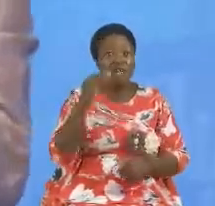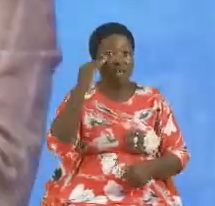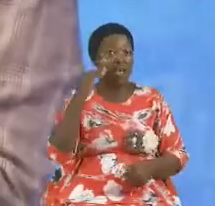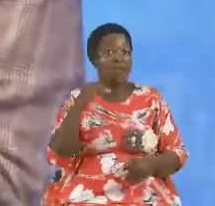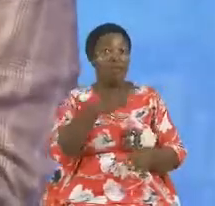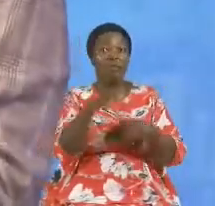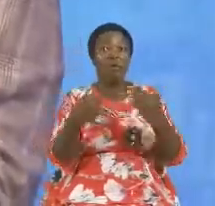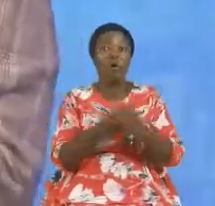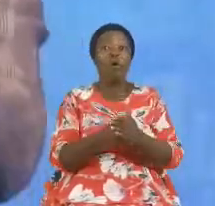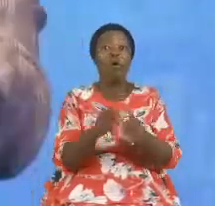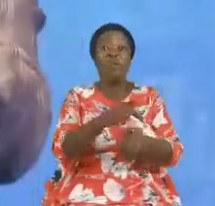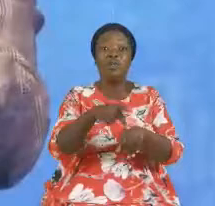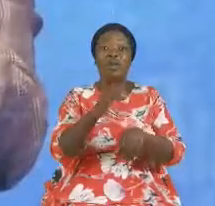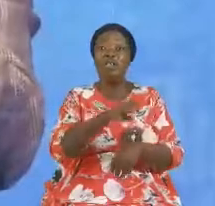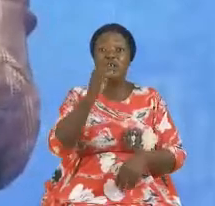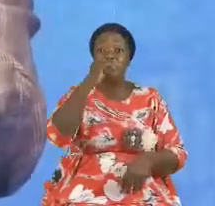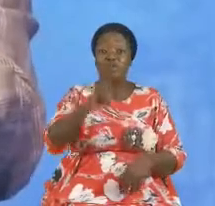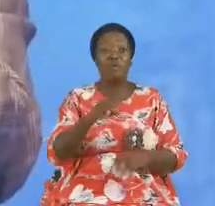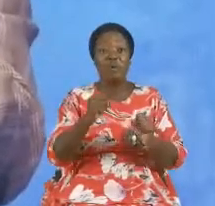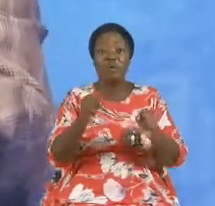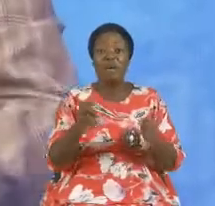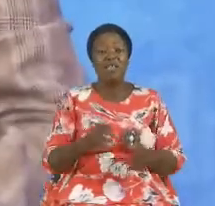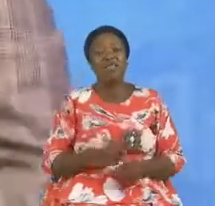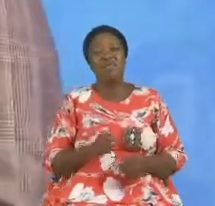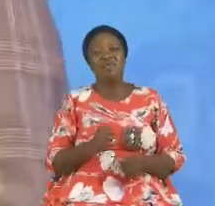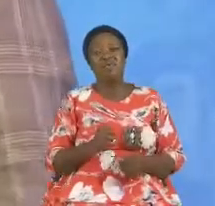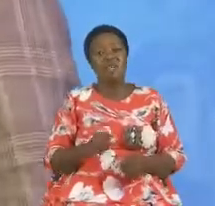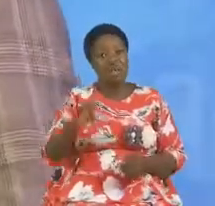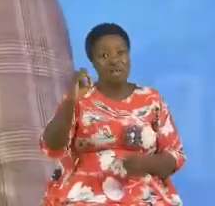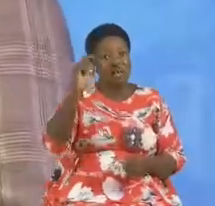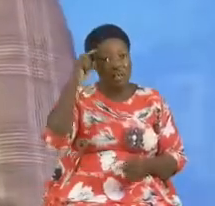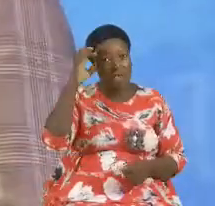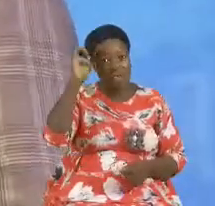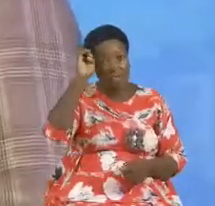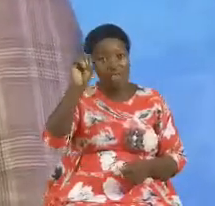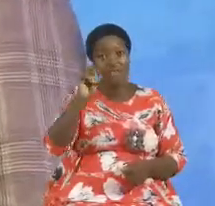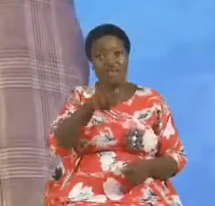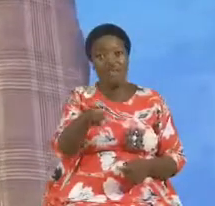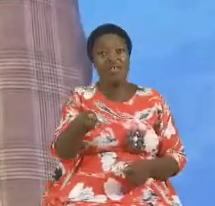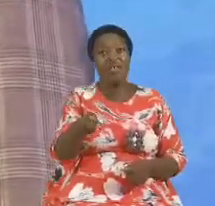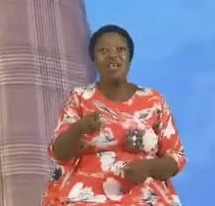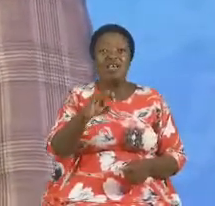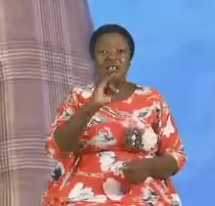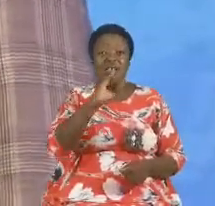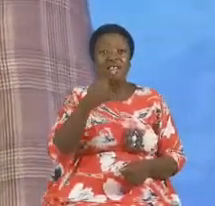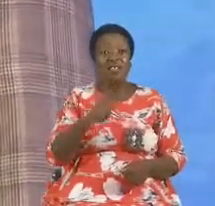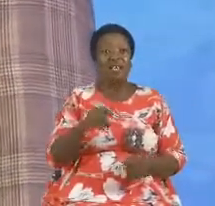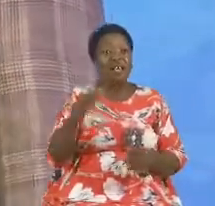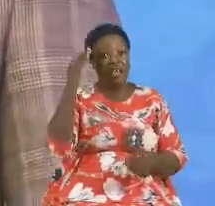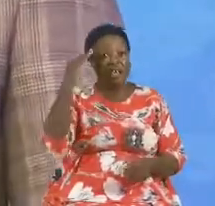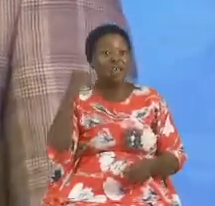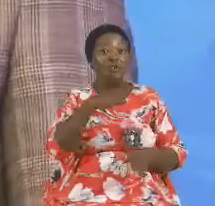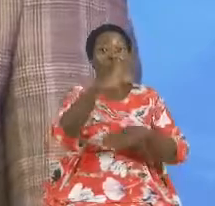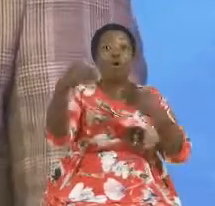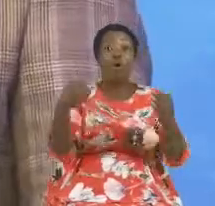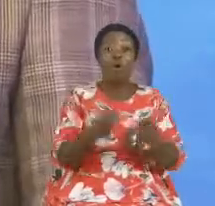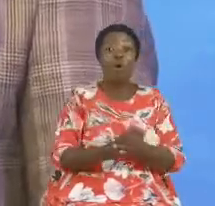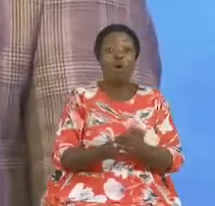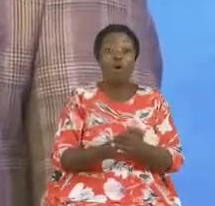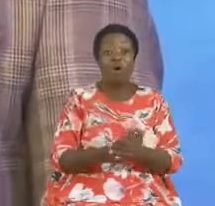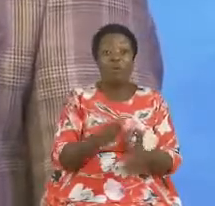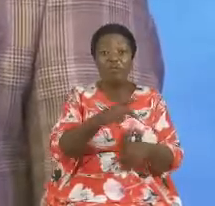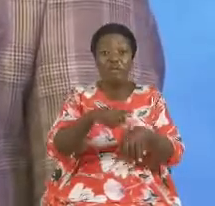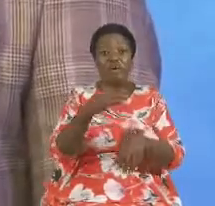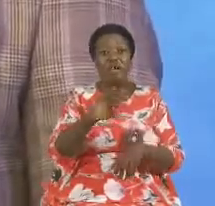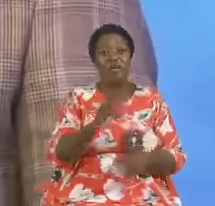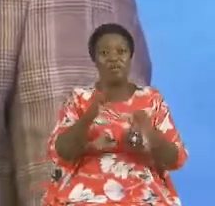complete in him, which is the head of all principalities and power. He is the